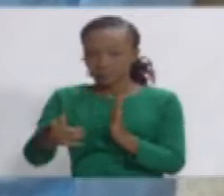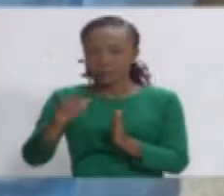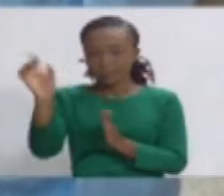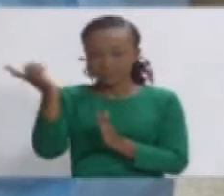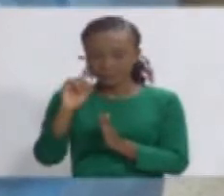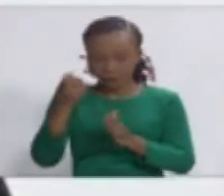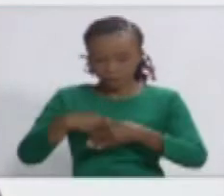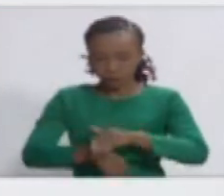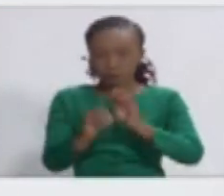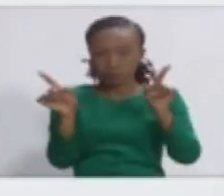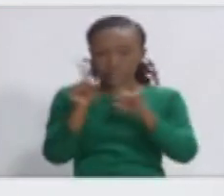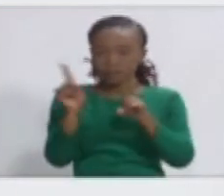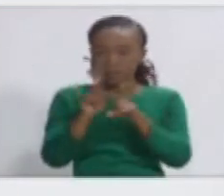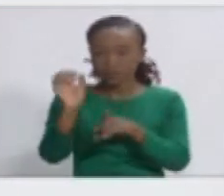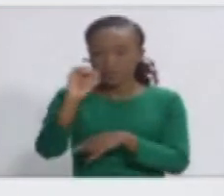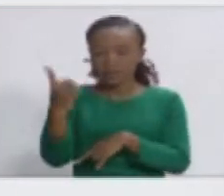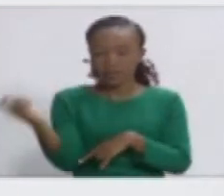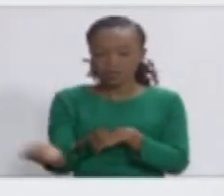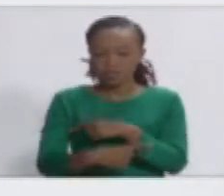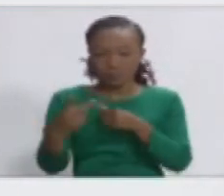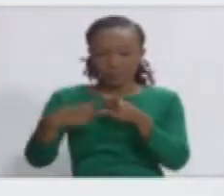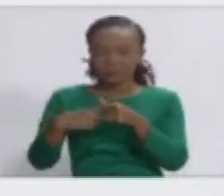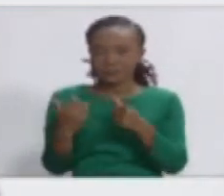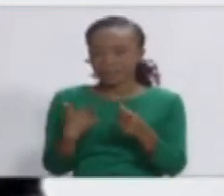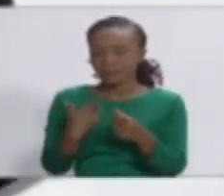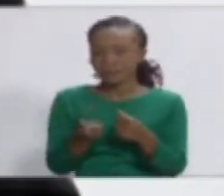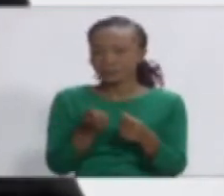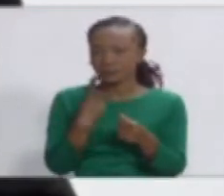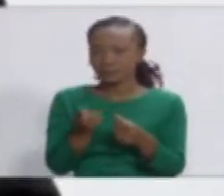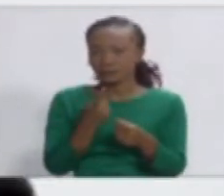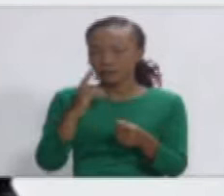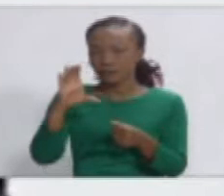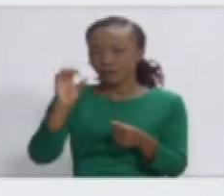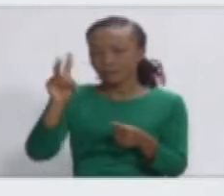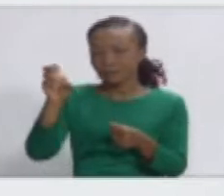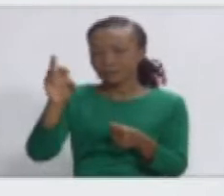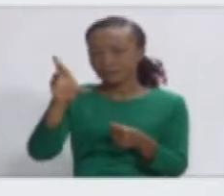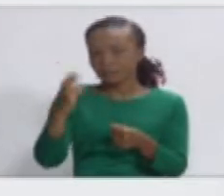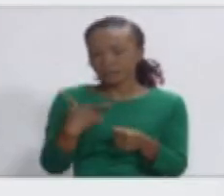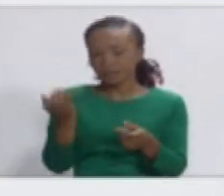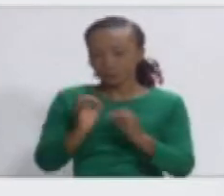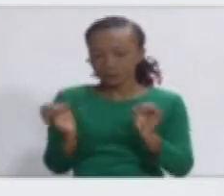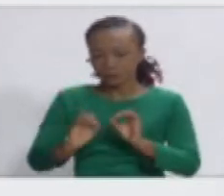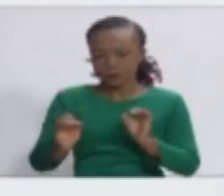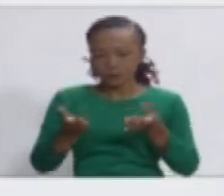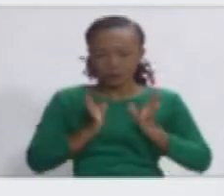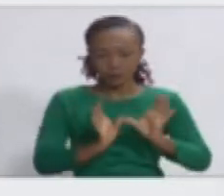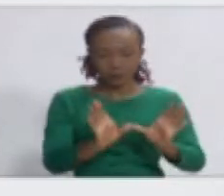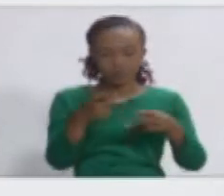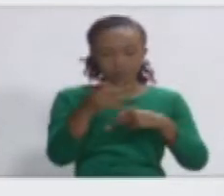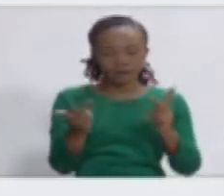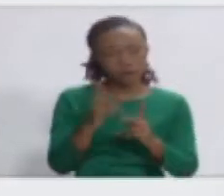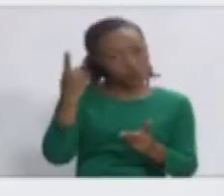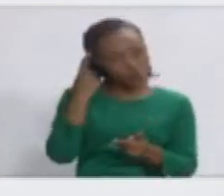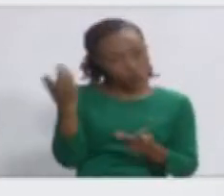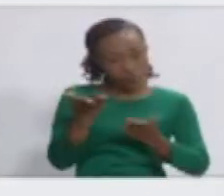wamefuata mkondo. From 1st of July we have not had a medical cover. Number 2, we don't have an isolation facility for where us